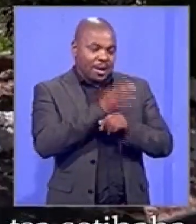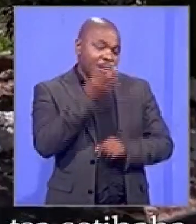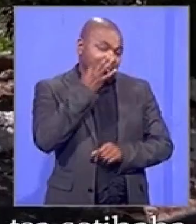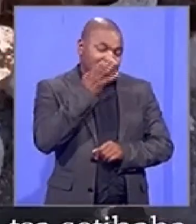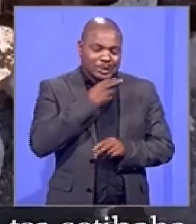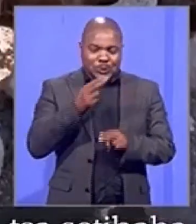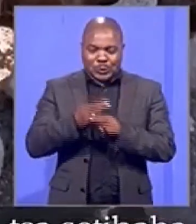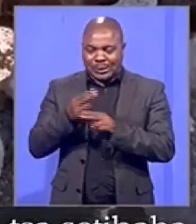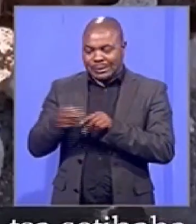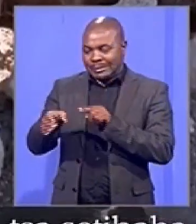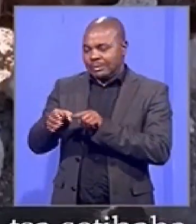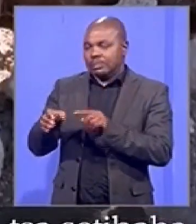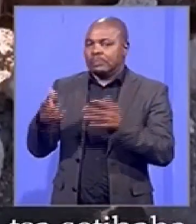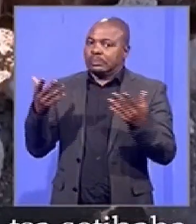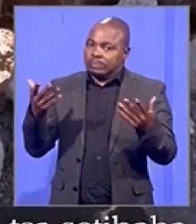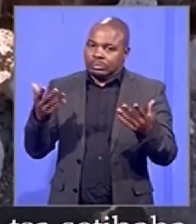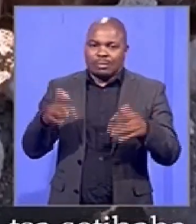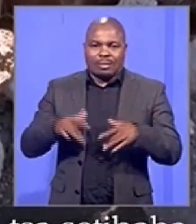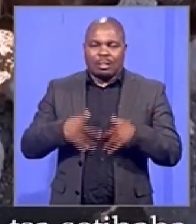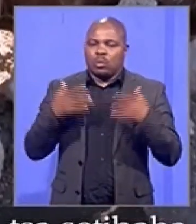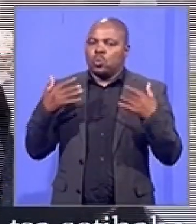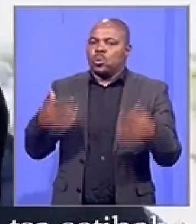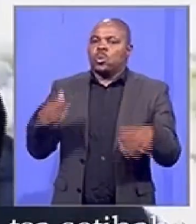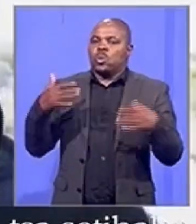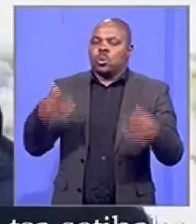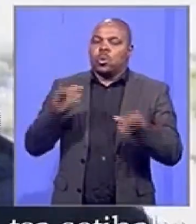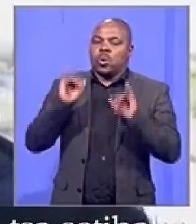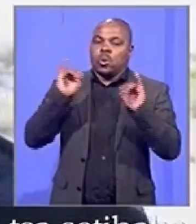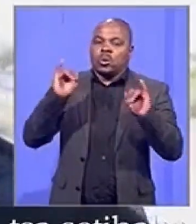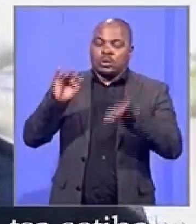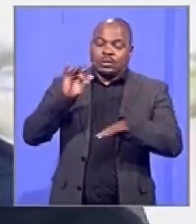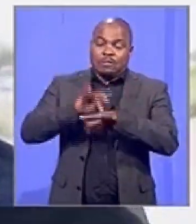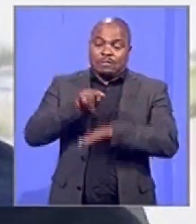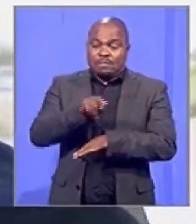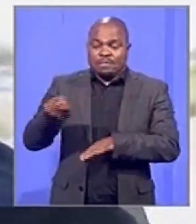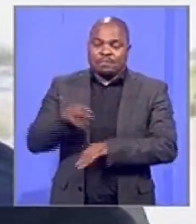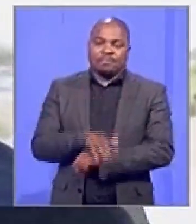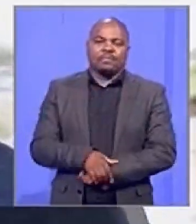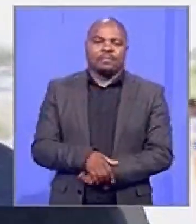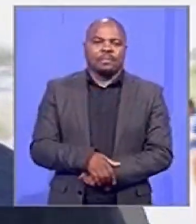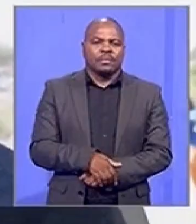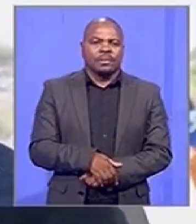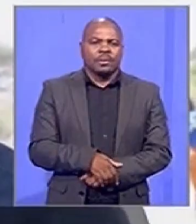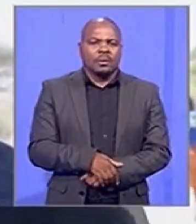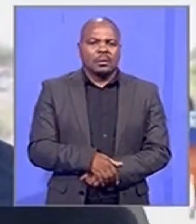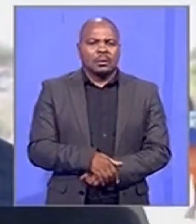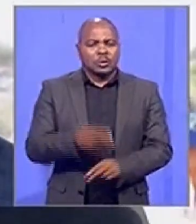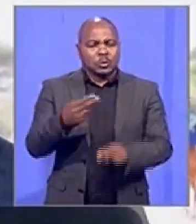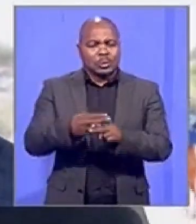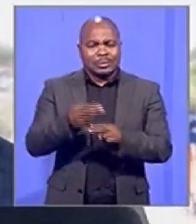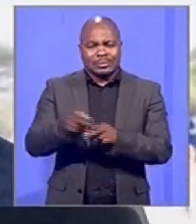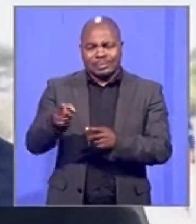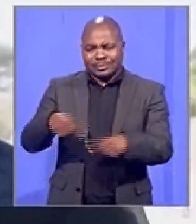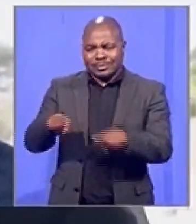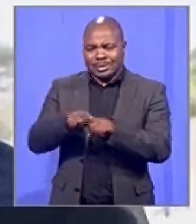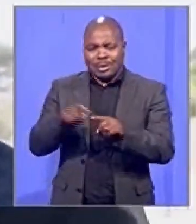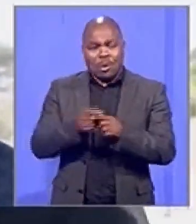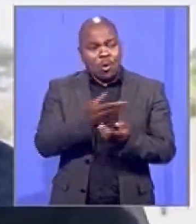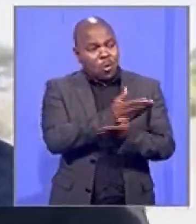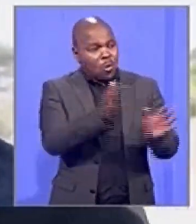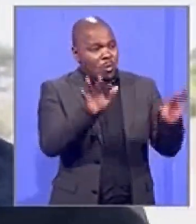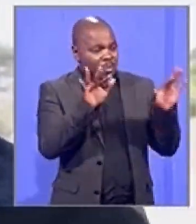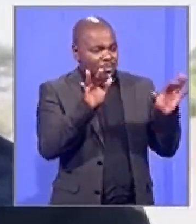matlwana ana a beha bophelo ba bona tlokotsing. These toilets are not good for all of our